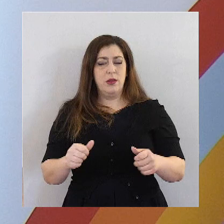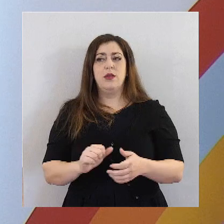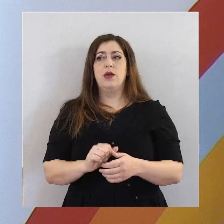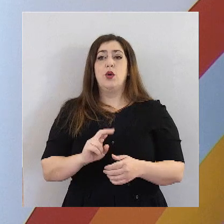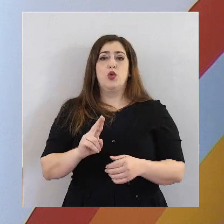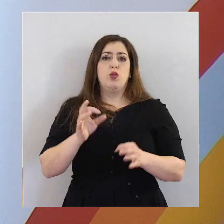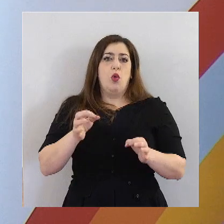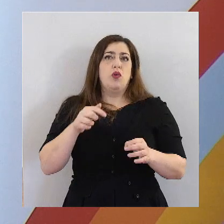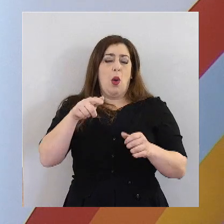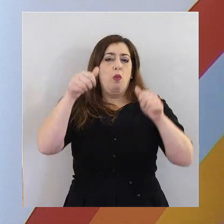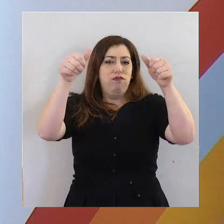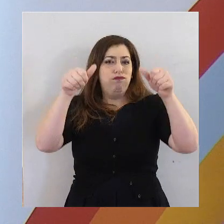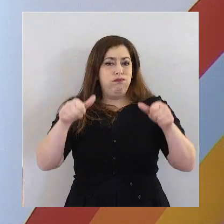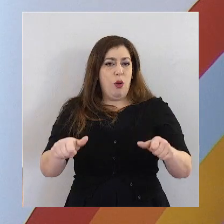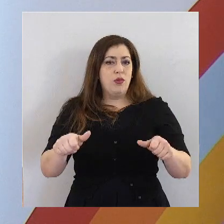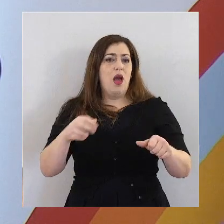few weeks.